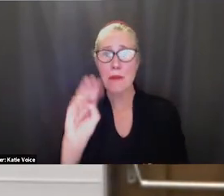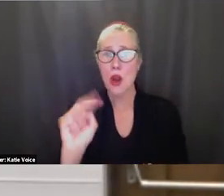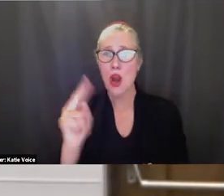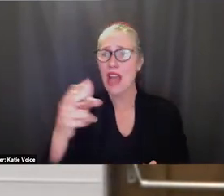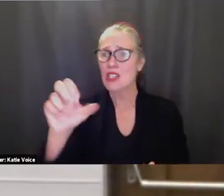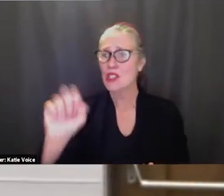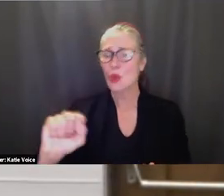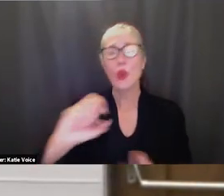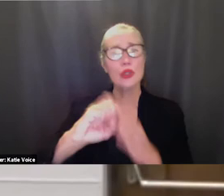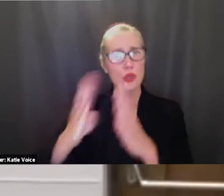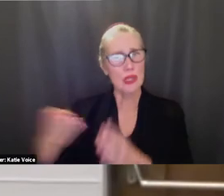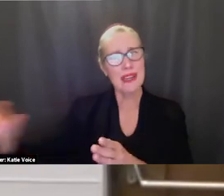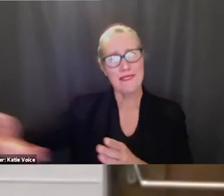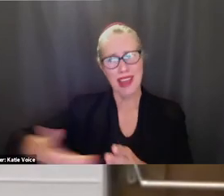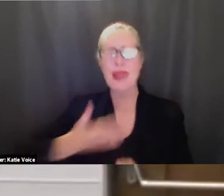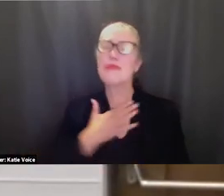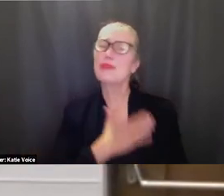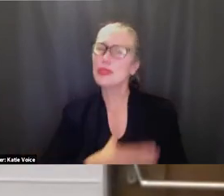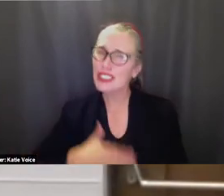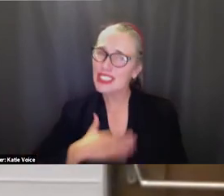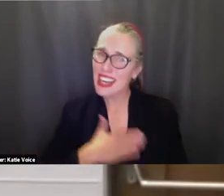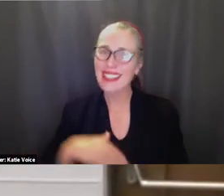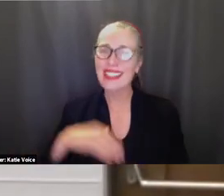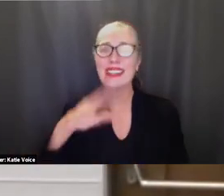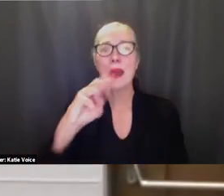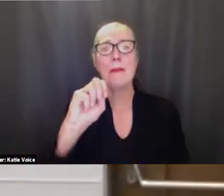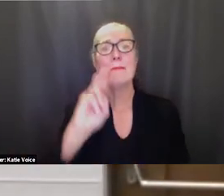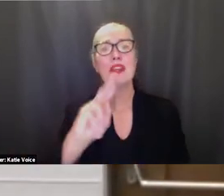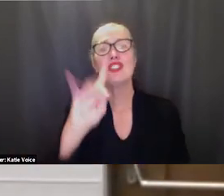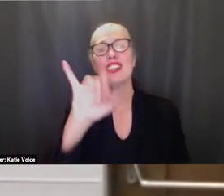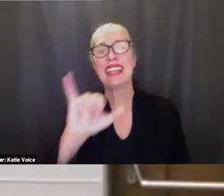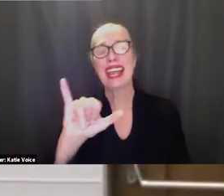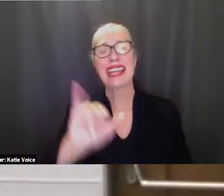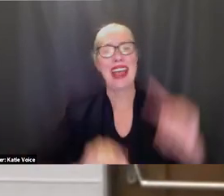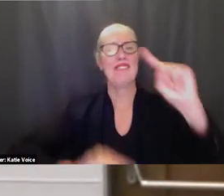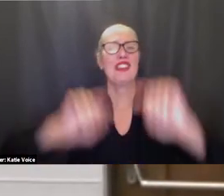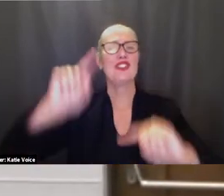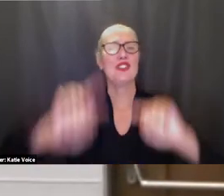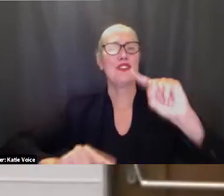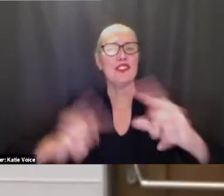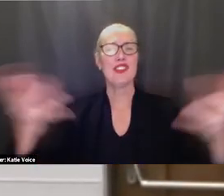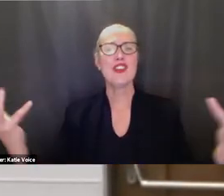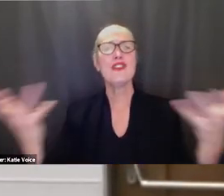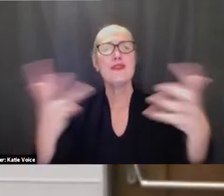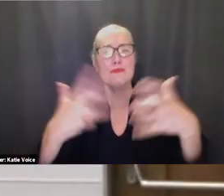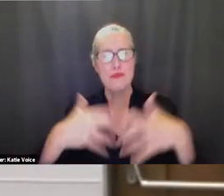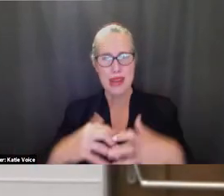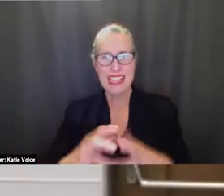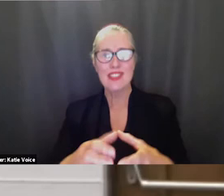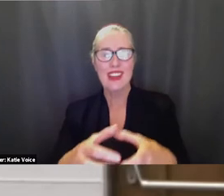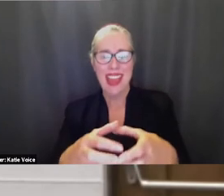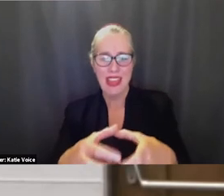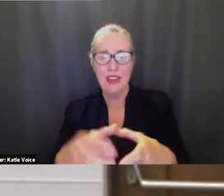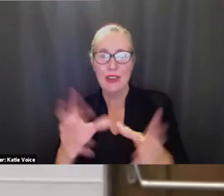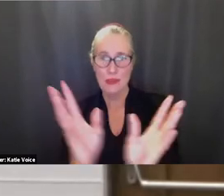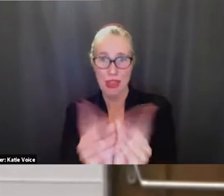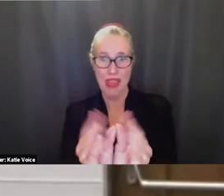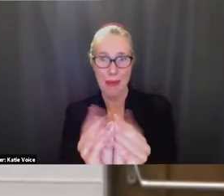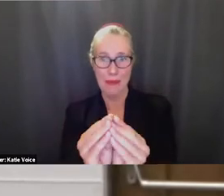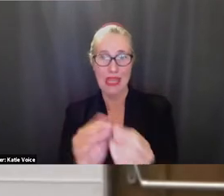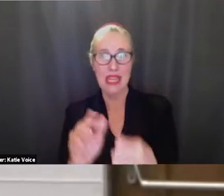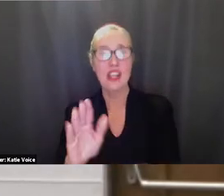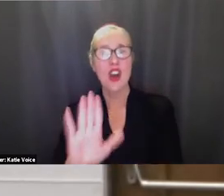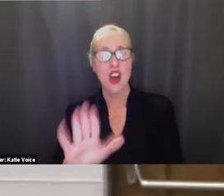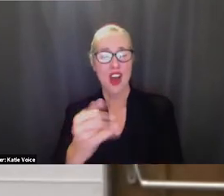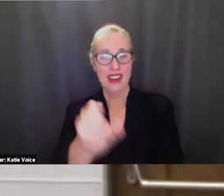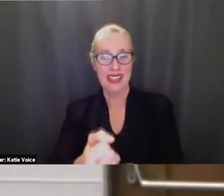appreciate mr kelly um bringing together diverse opinions from the campus to that meeting the